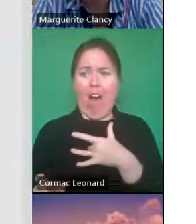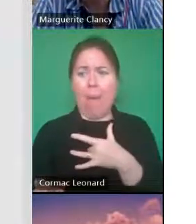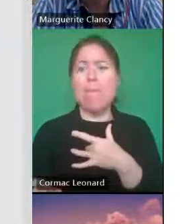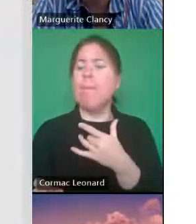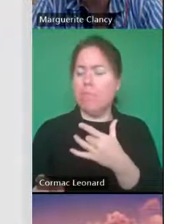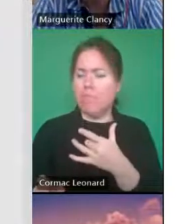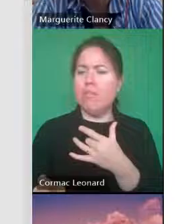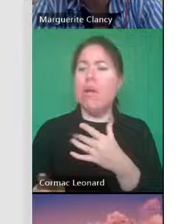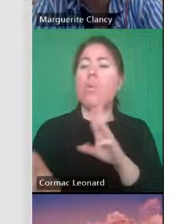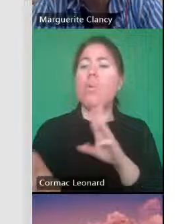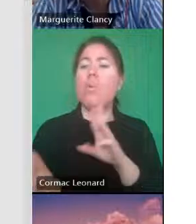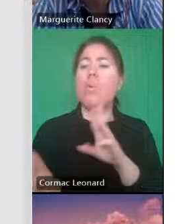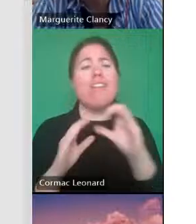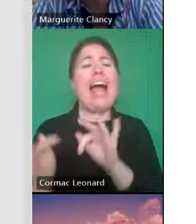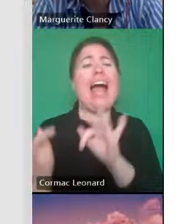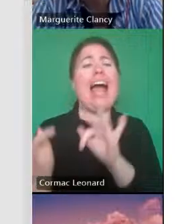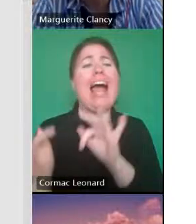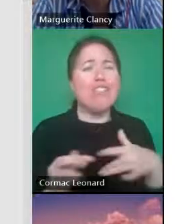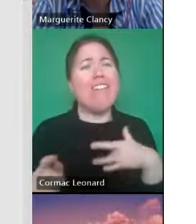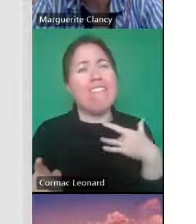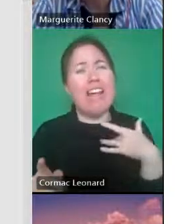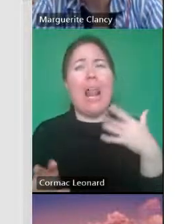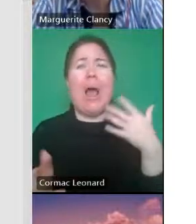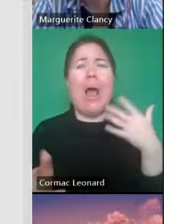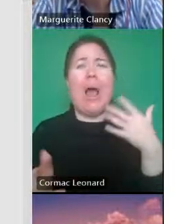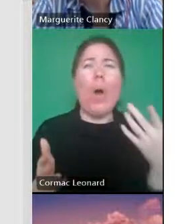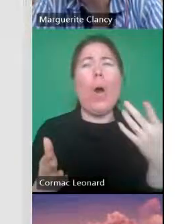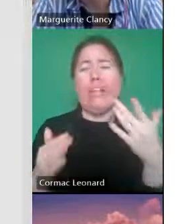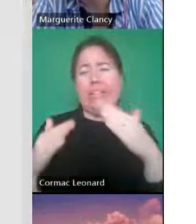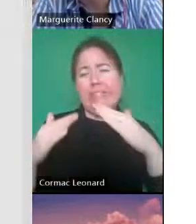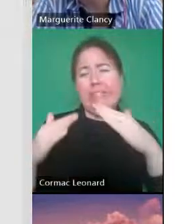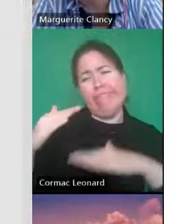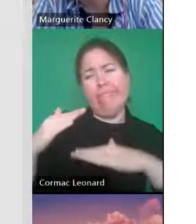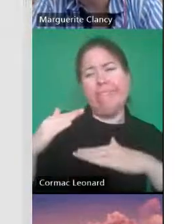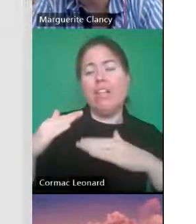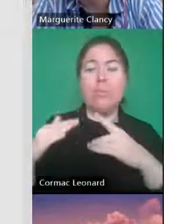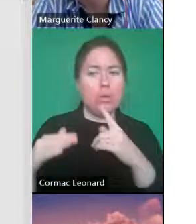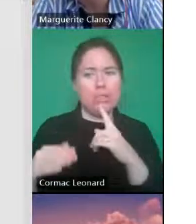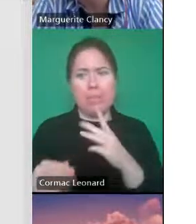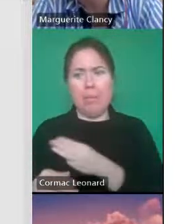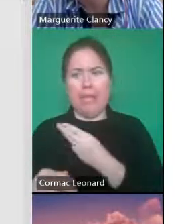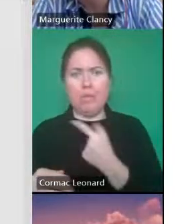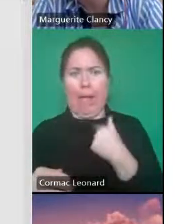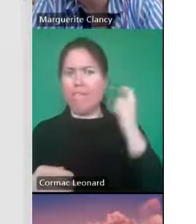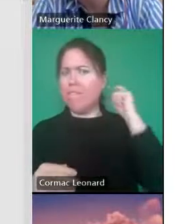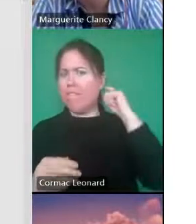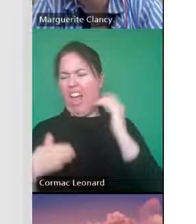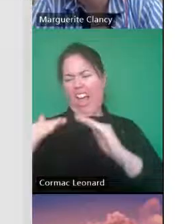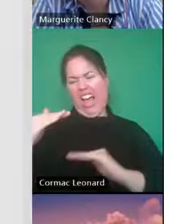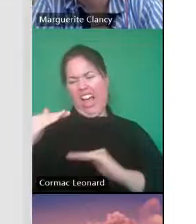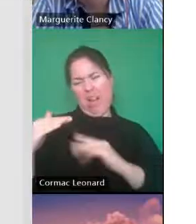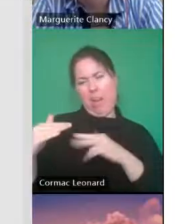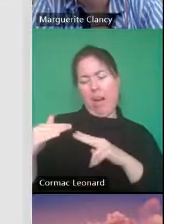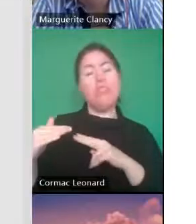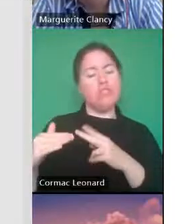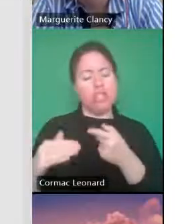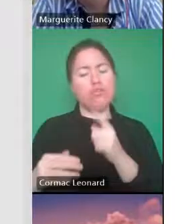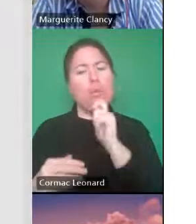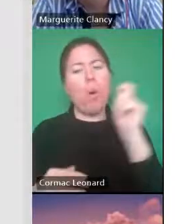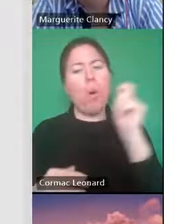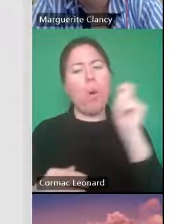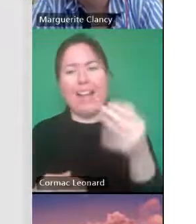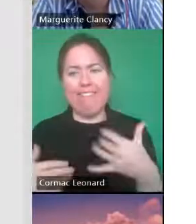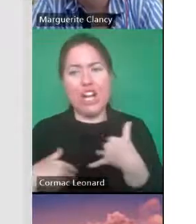afterwards. If people around meeting criteria and everything, don't wait, don't be put off if you